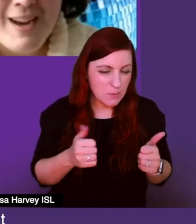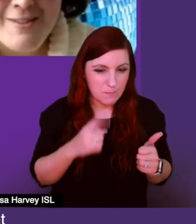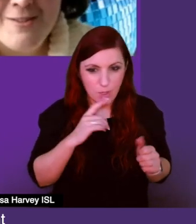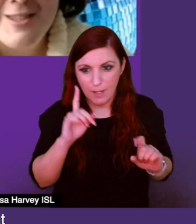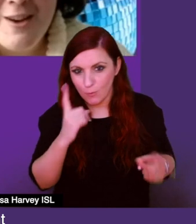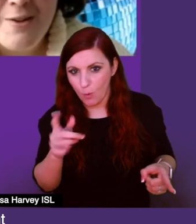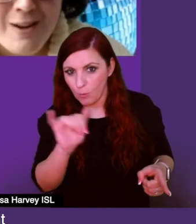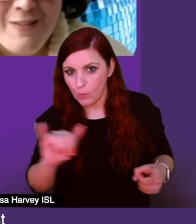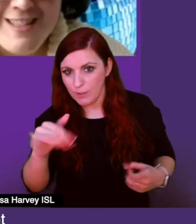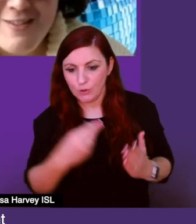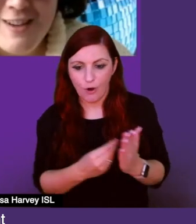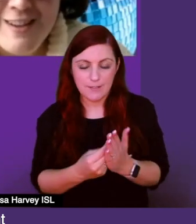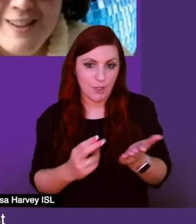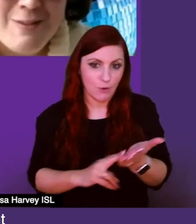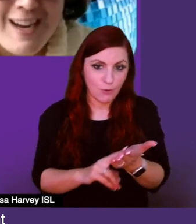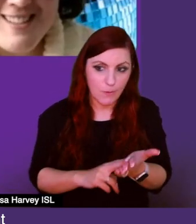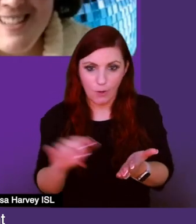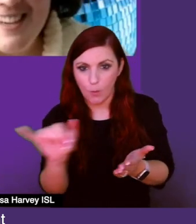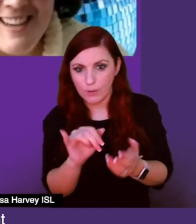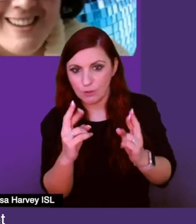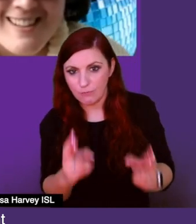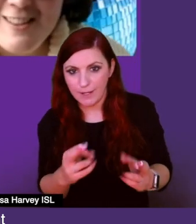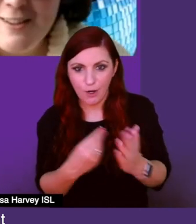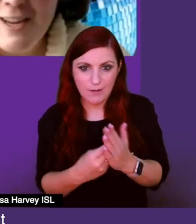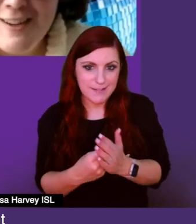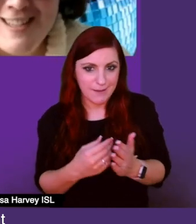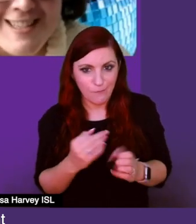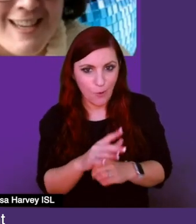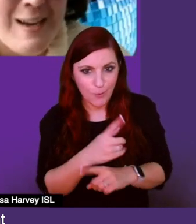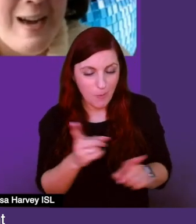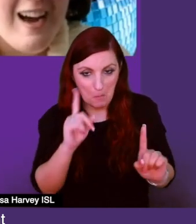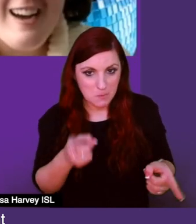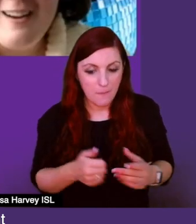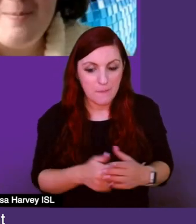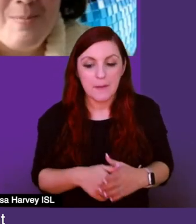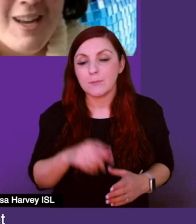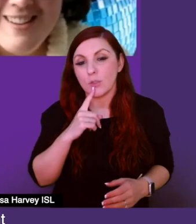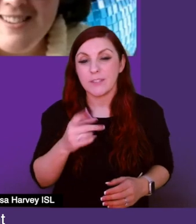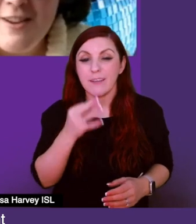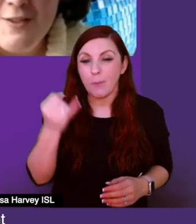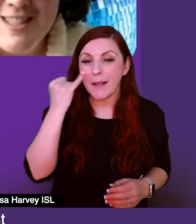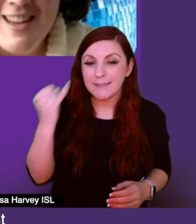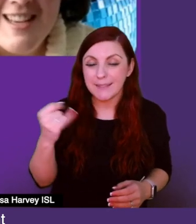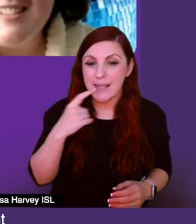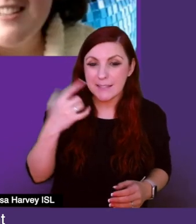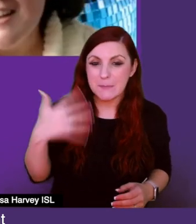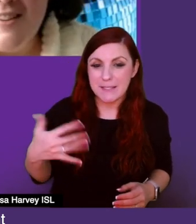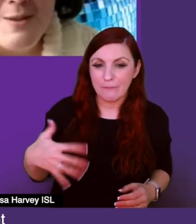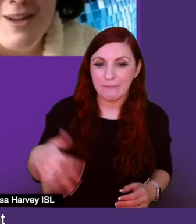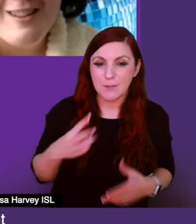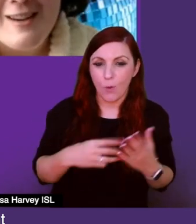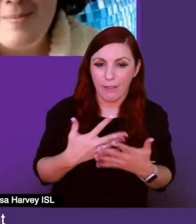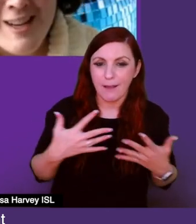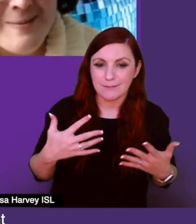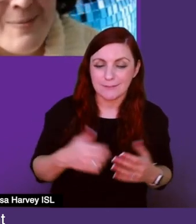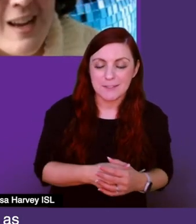in pounds, or if that's even the right currency. But that gives you a sense. It's